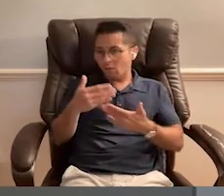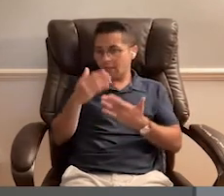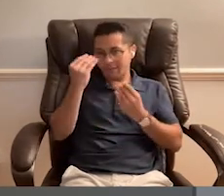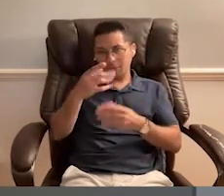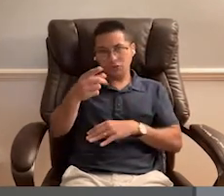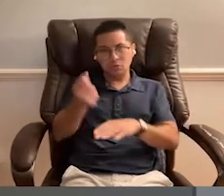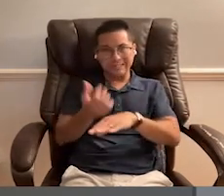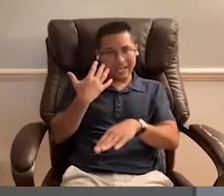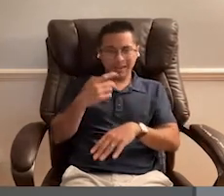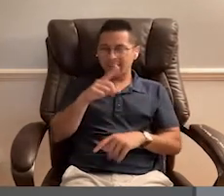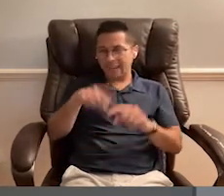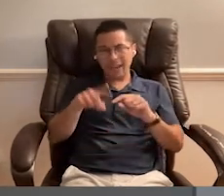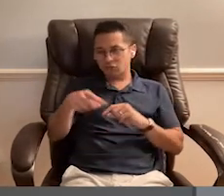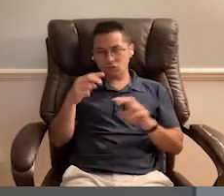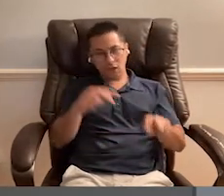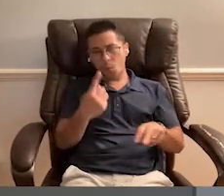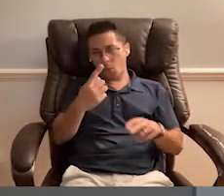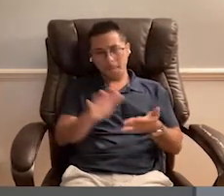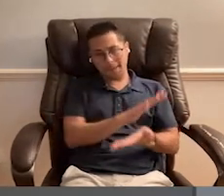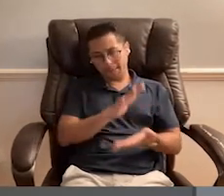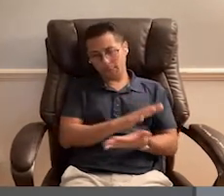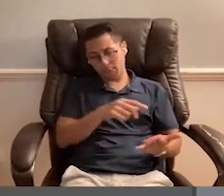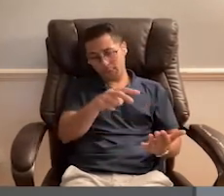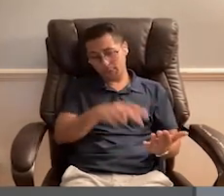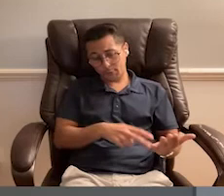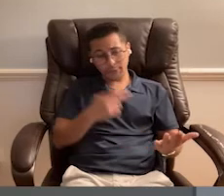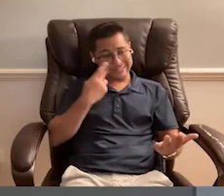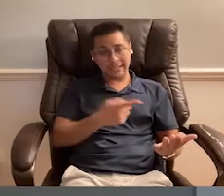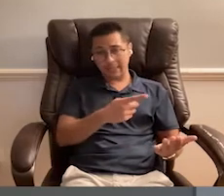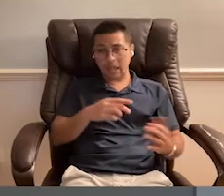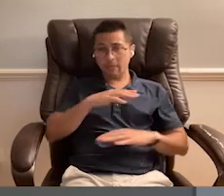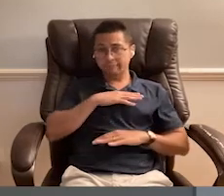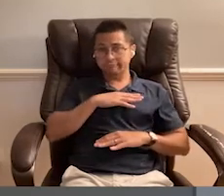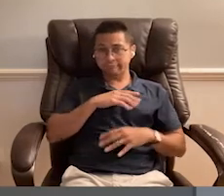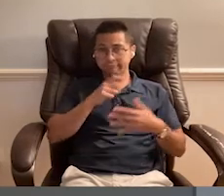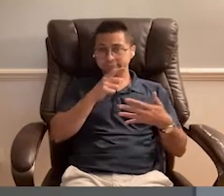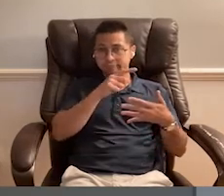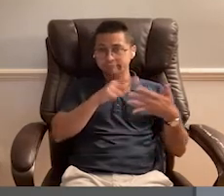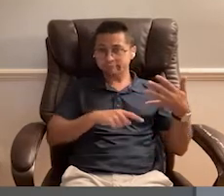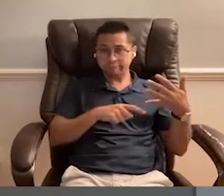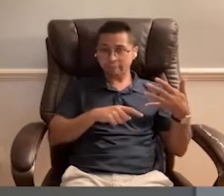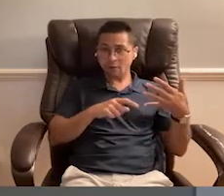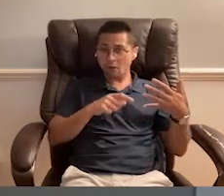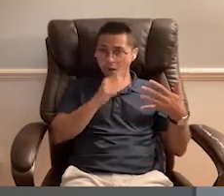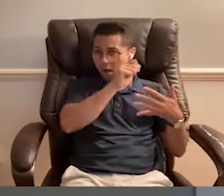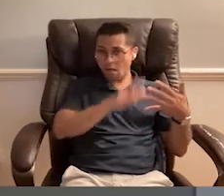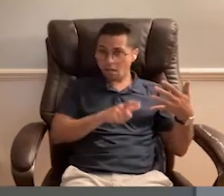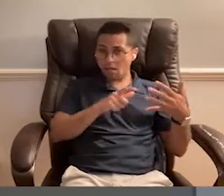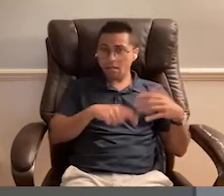at the totality of the information that you're providing. We can't just look at one piece of document to see that they